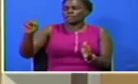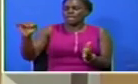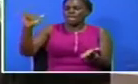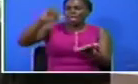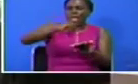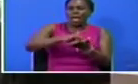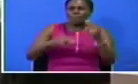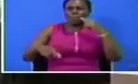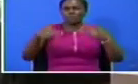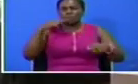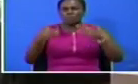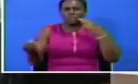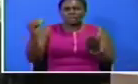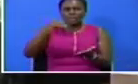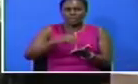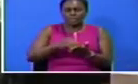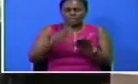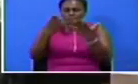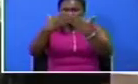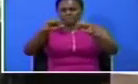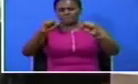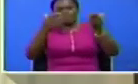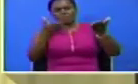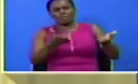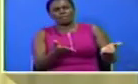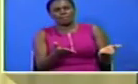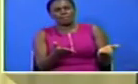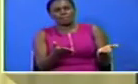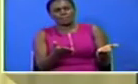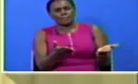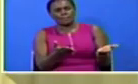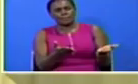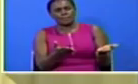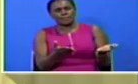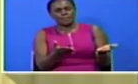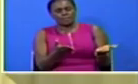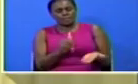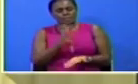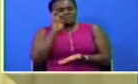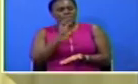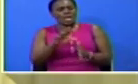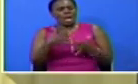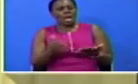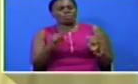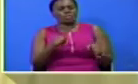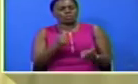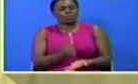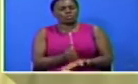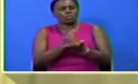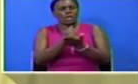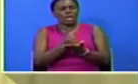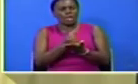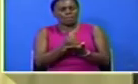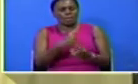Hotel, again with the president in attendance. We will also try to see how we can help also in developing the